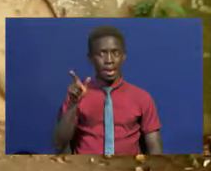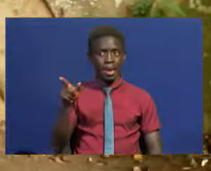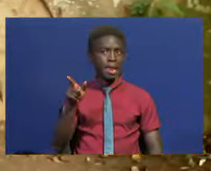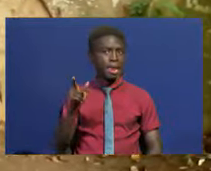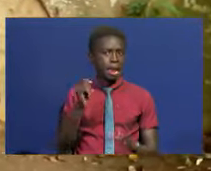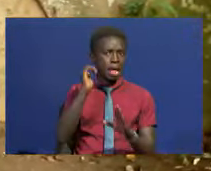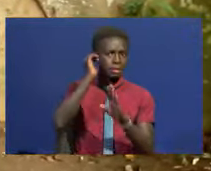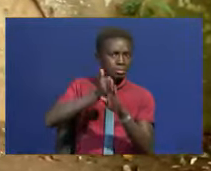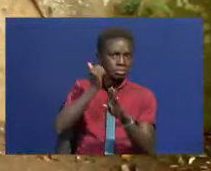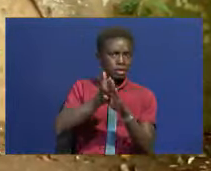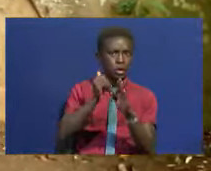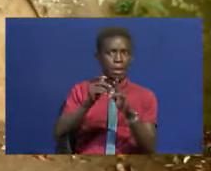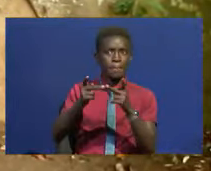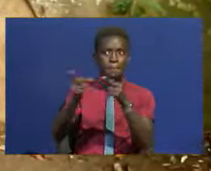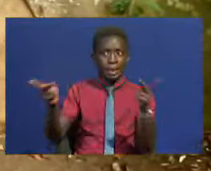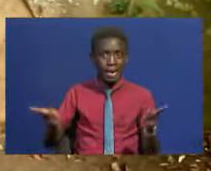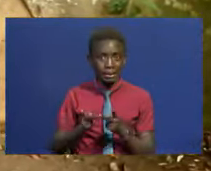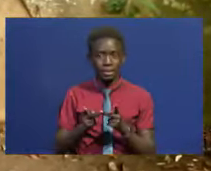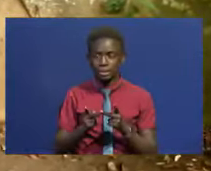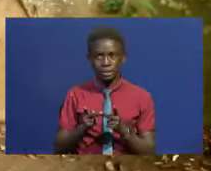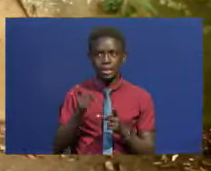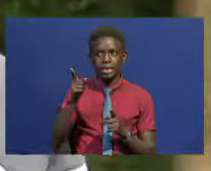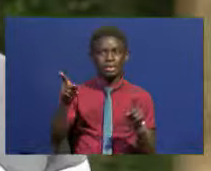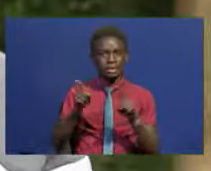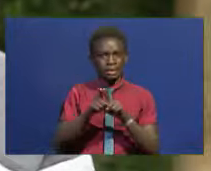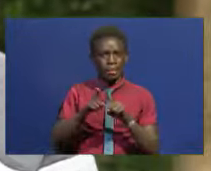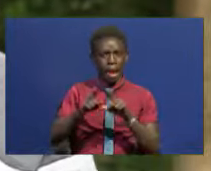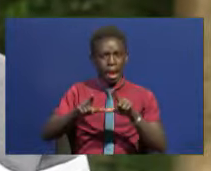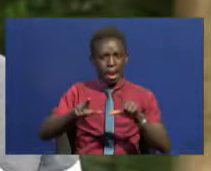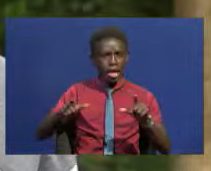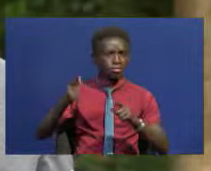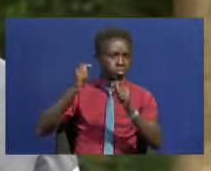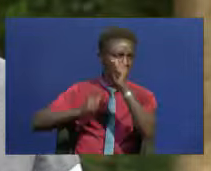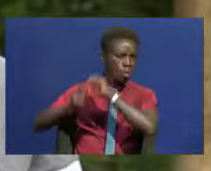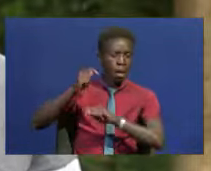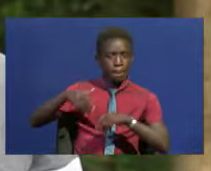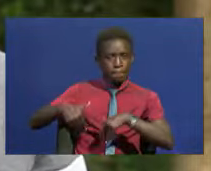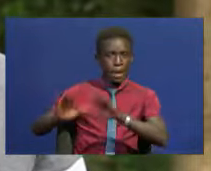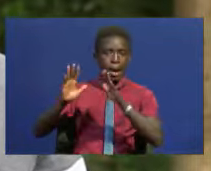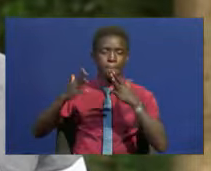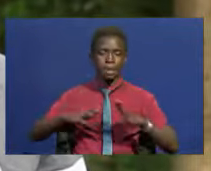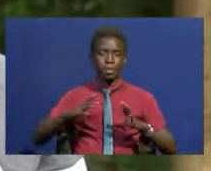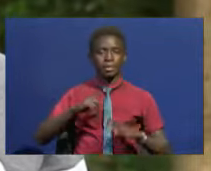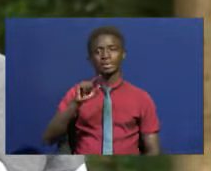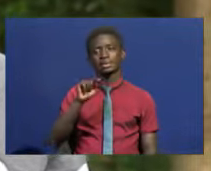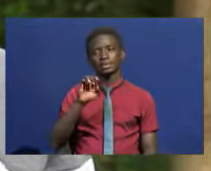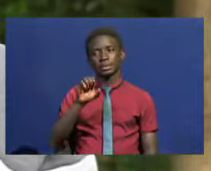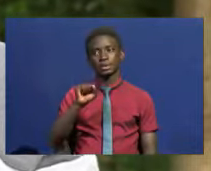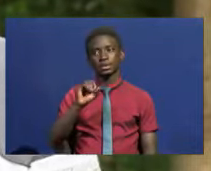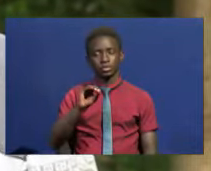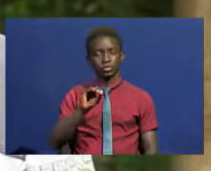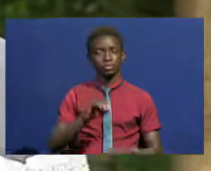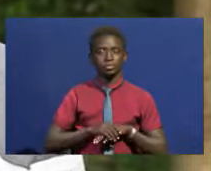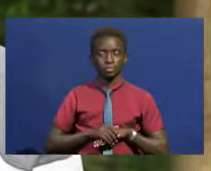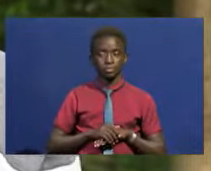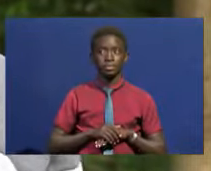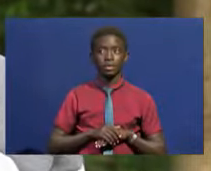It's a cultural heartland for the Teso community. We have concentric circles believed to be there,